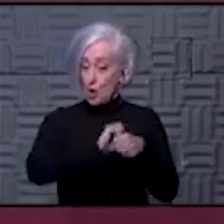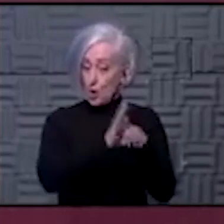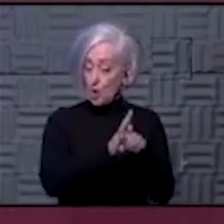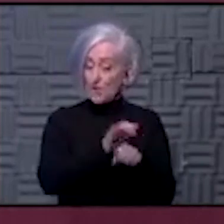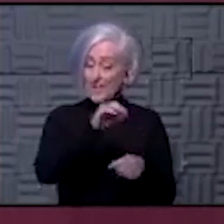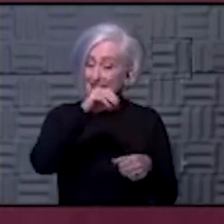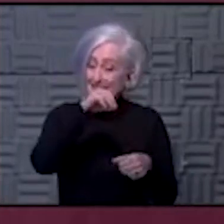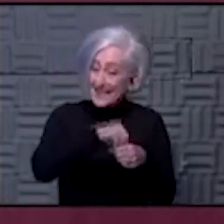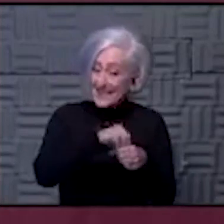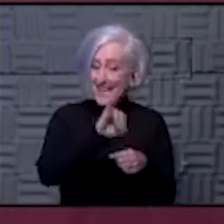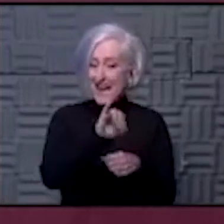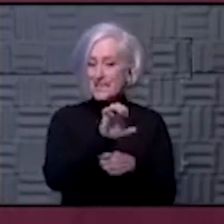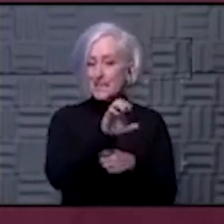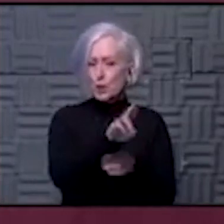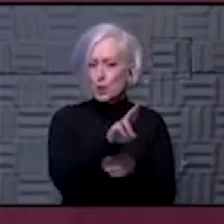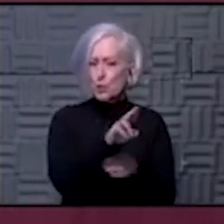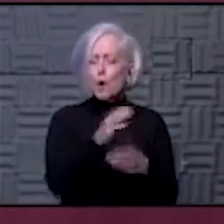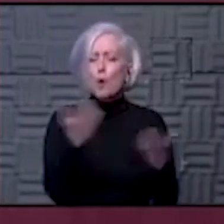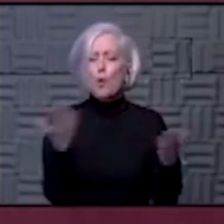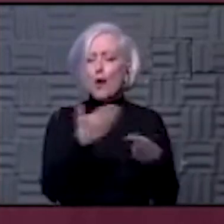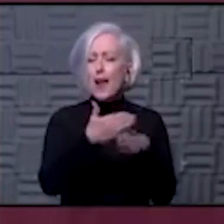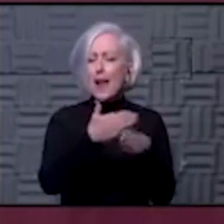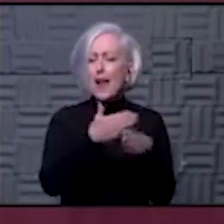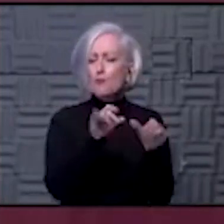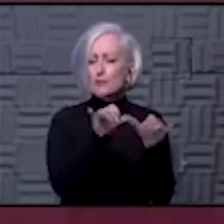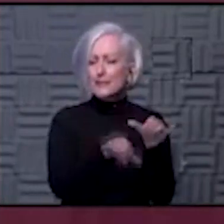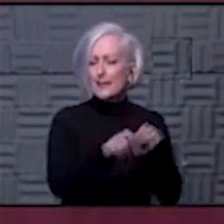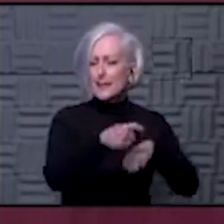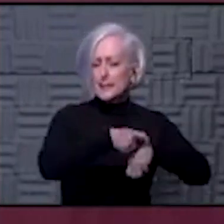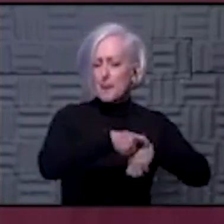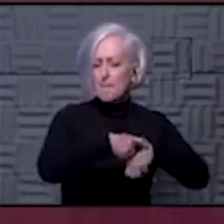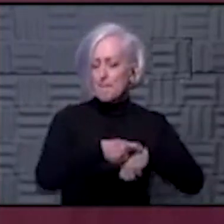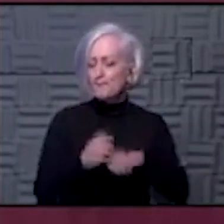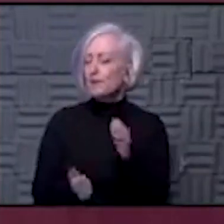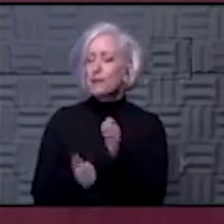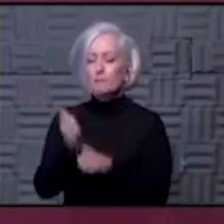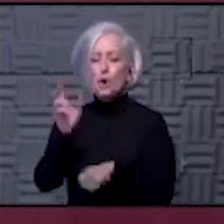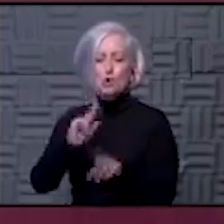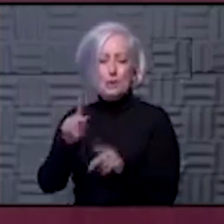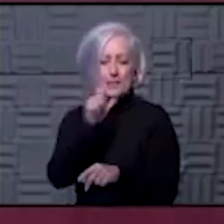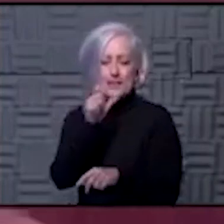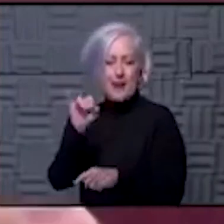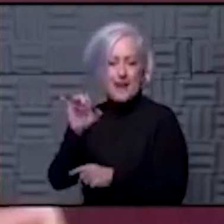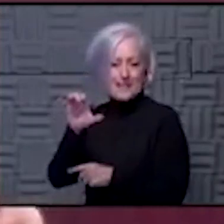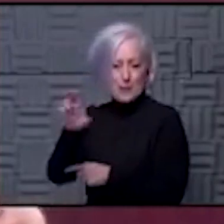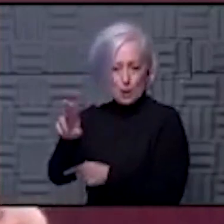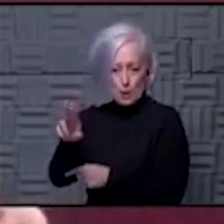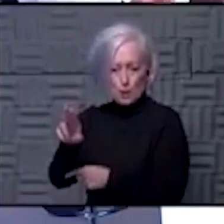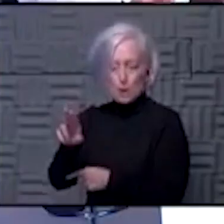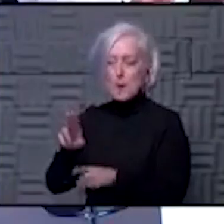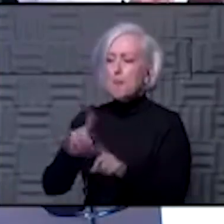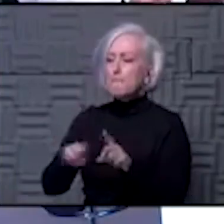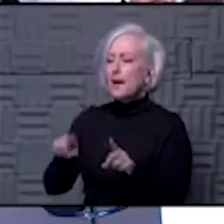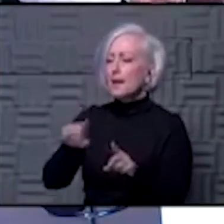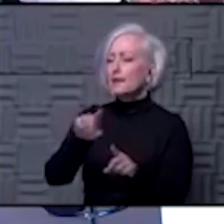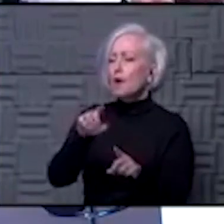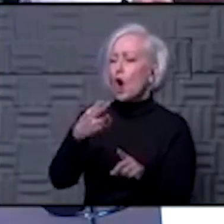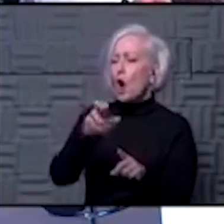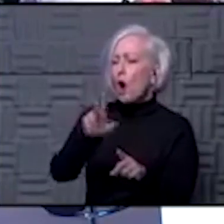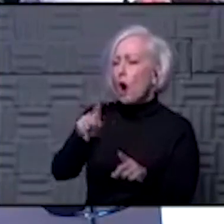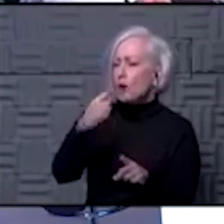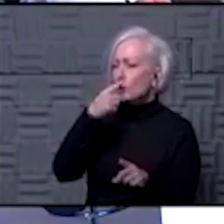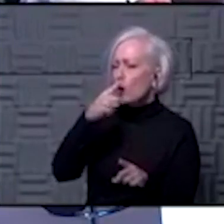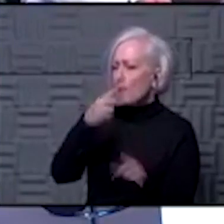of stay for a COVID patient currently? Yeah, so most patients are not in the ICU, but unfortunately the numbers have climbed high. Why don't you go back through the numbers today? Yeah, we